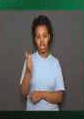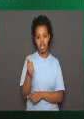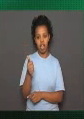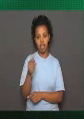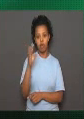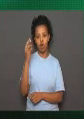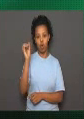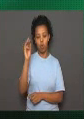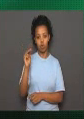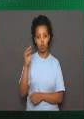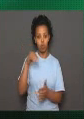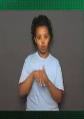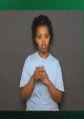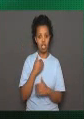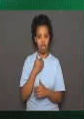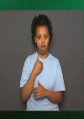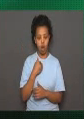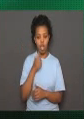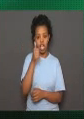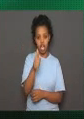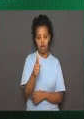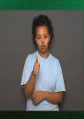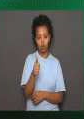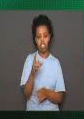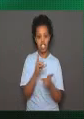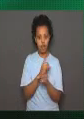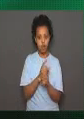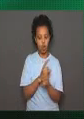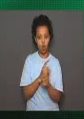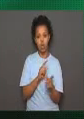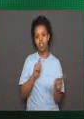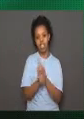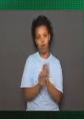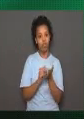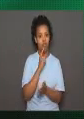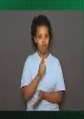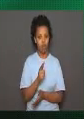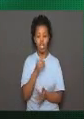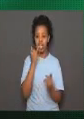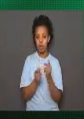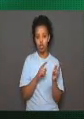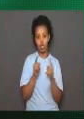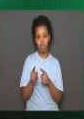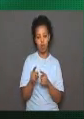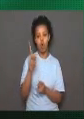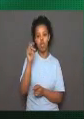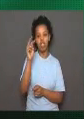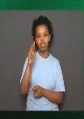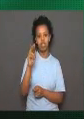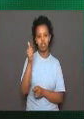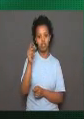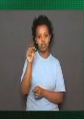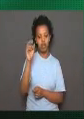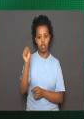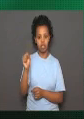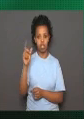a chromosome reverses its orientation. Finally, translocation is